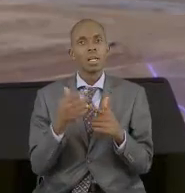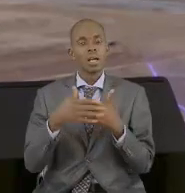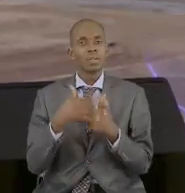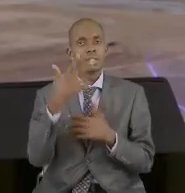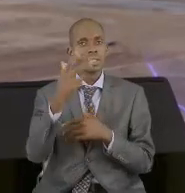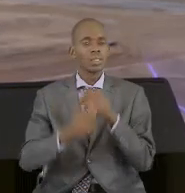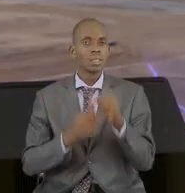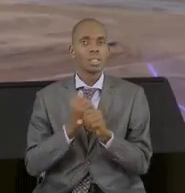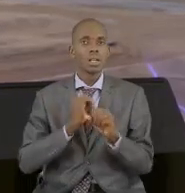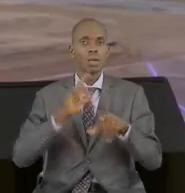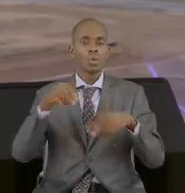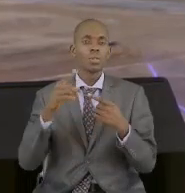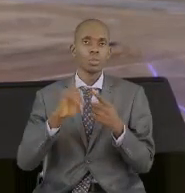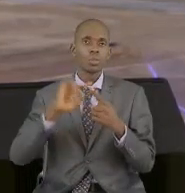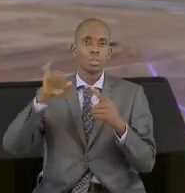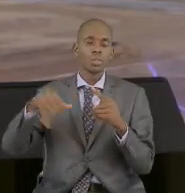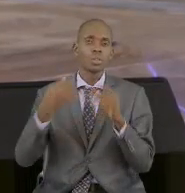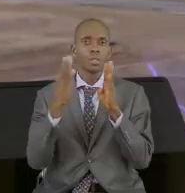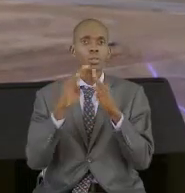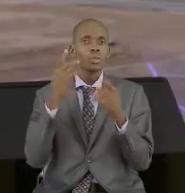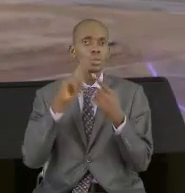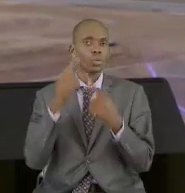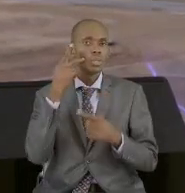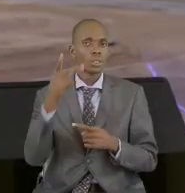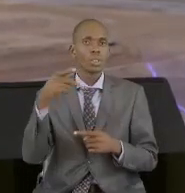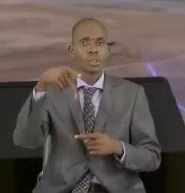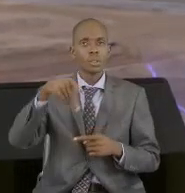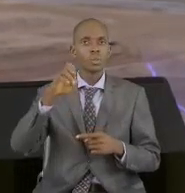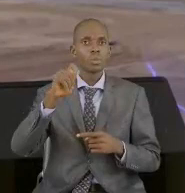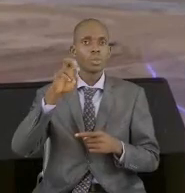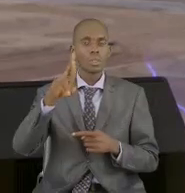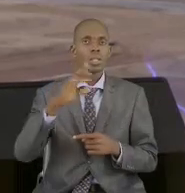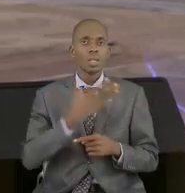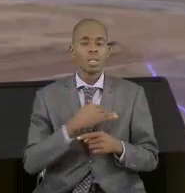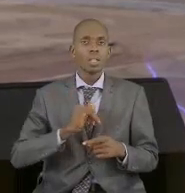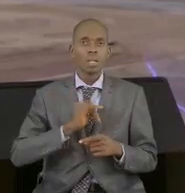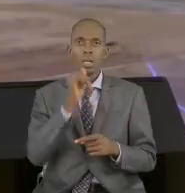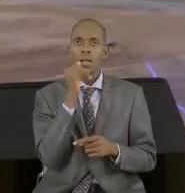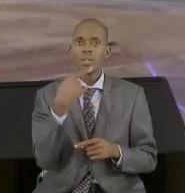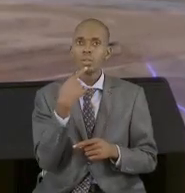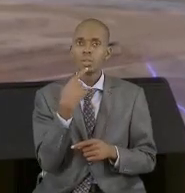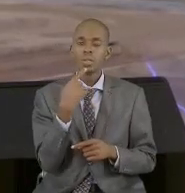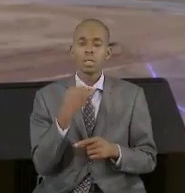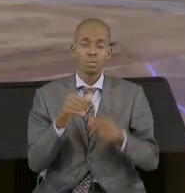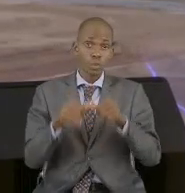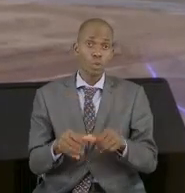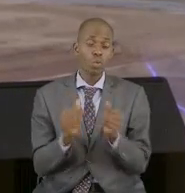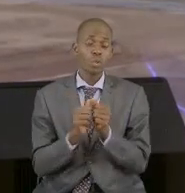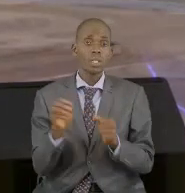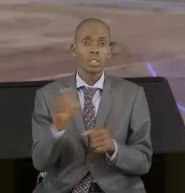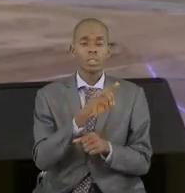Jerusalem to see Peter and abode with him 15 days. Verse